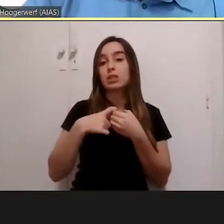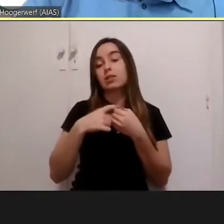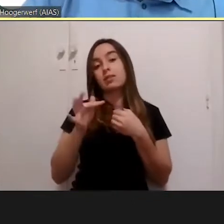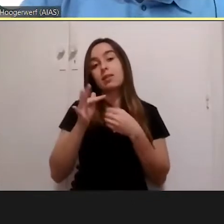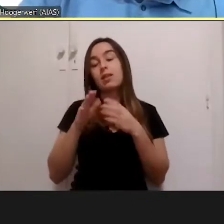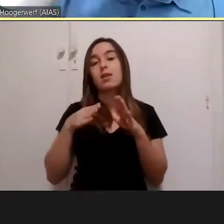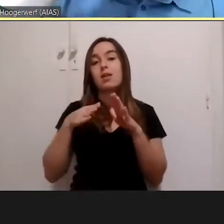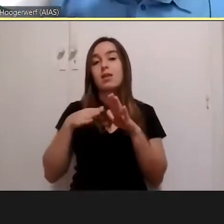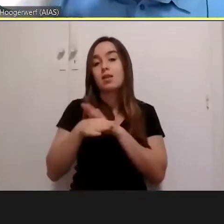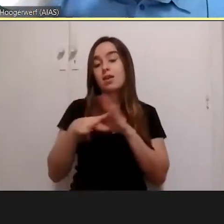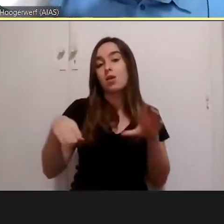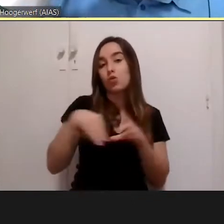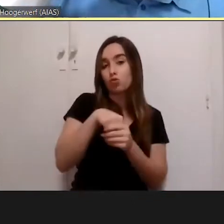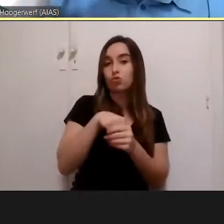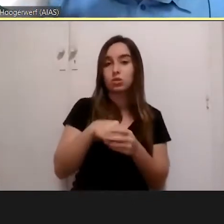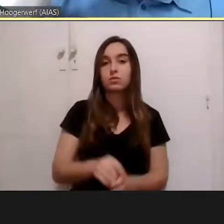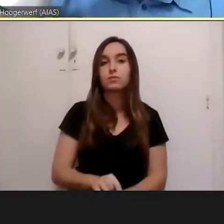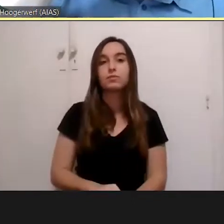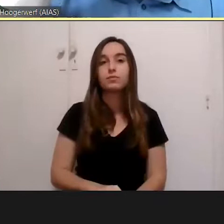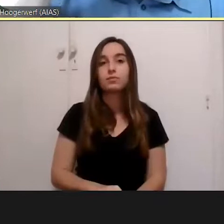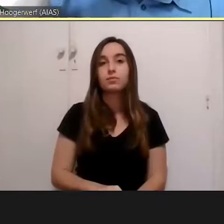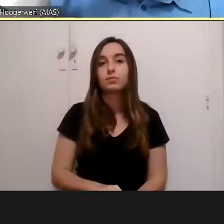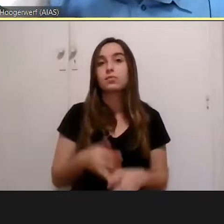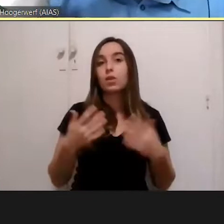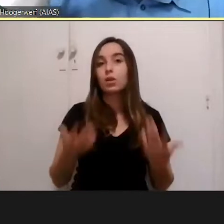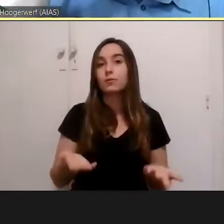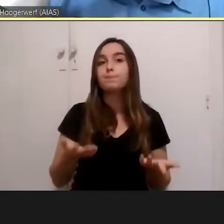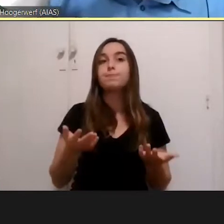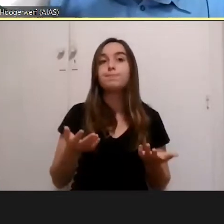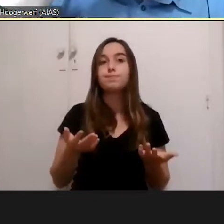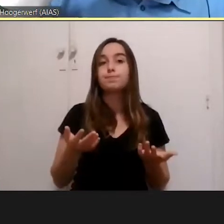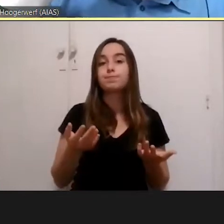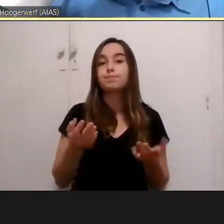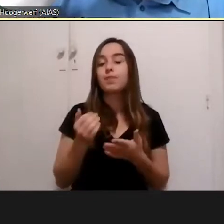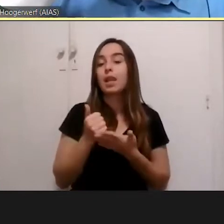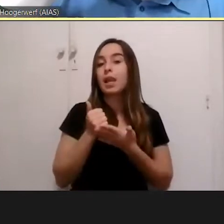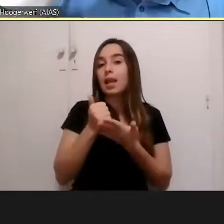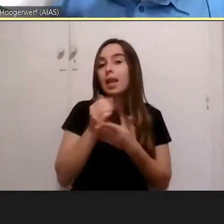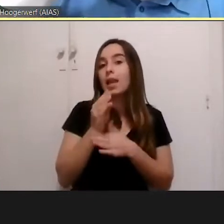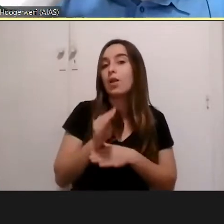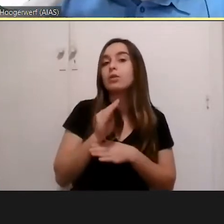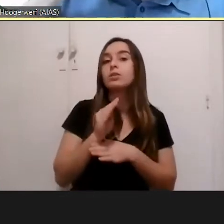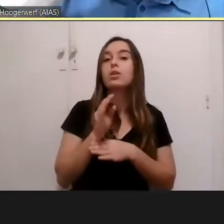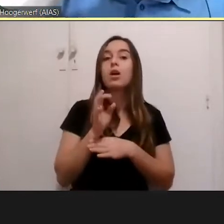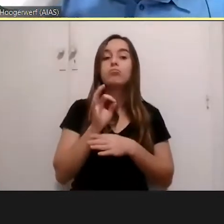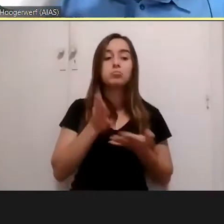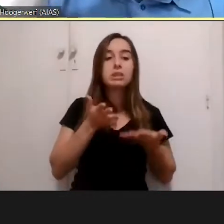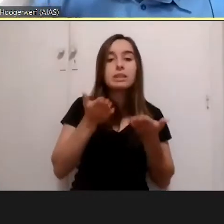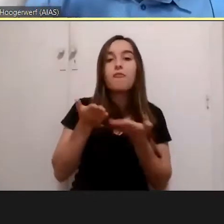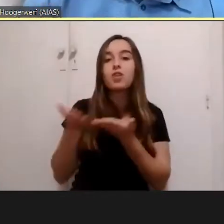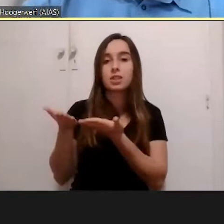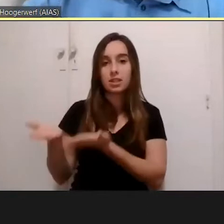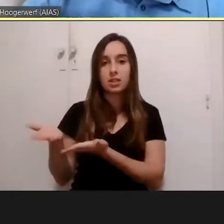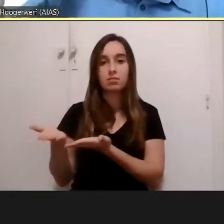So talking about care and support providing ecosystems and services,